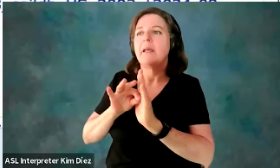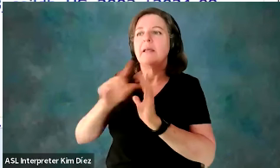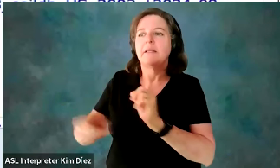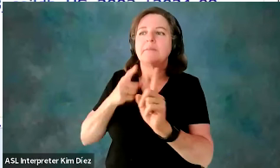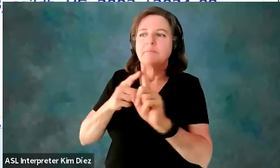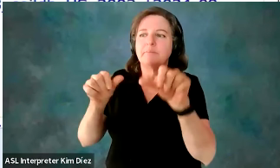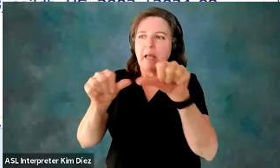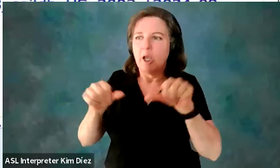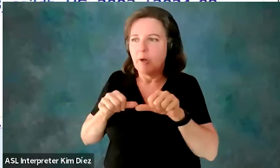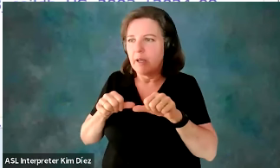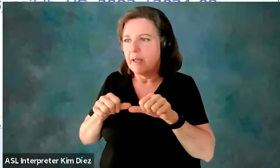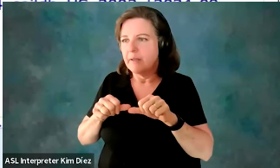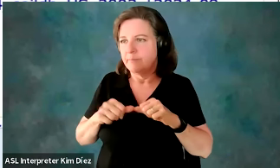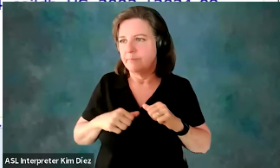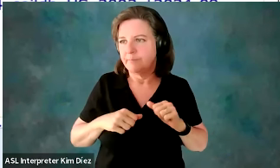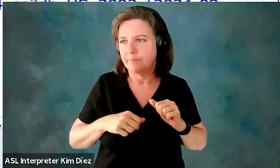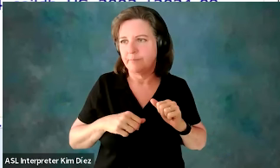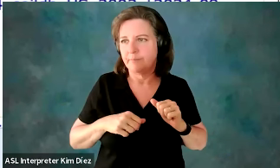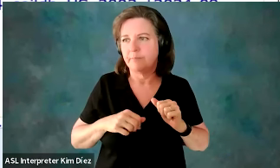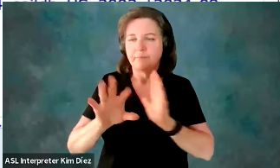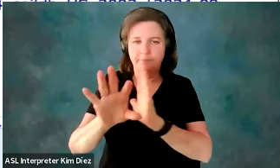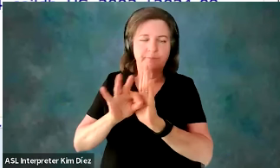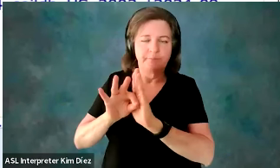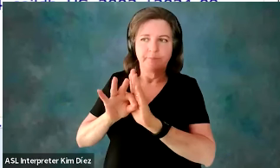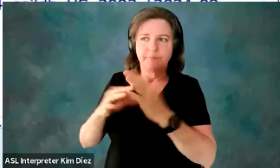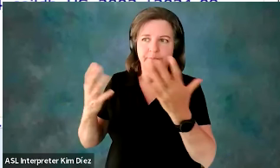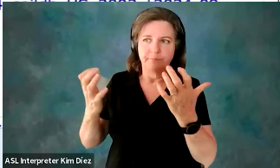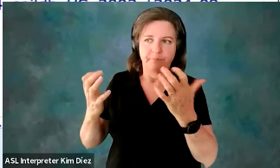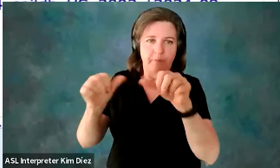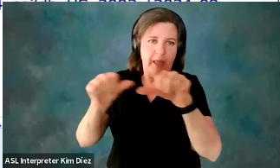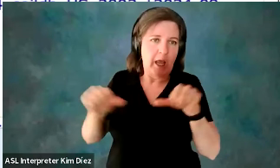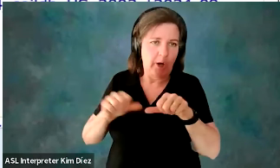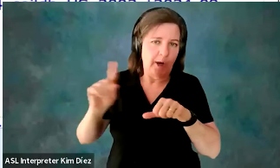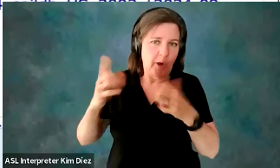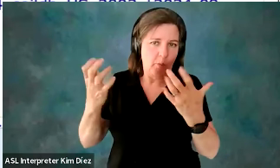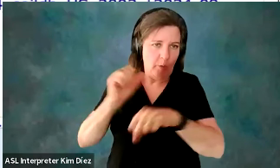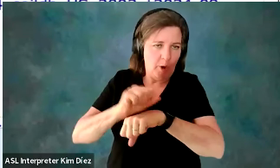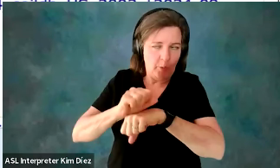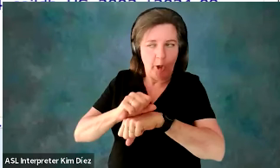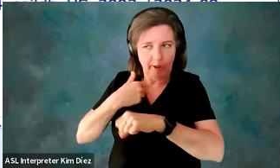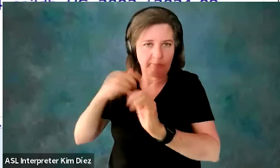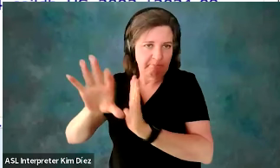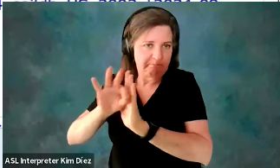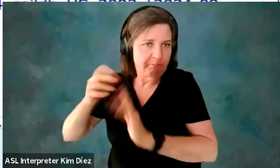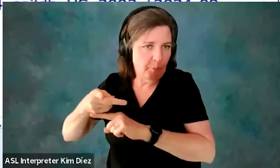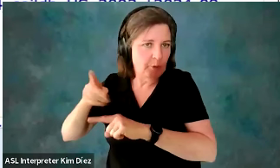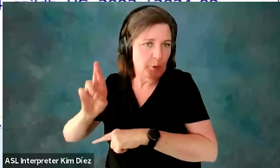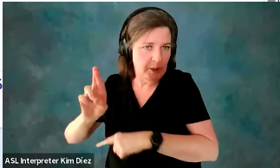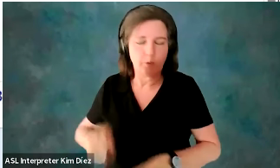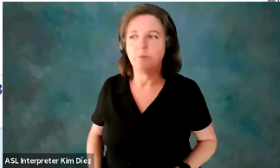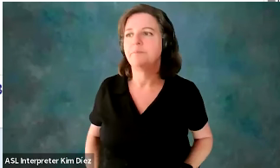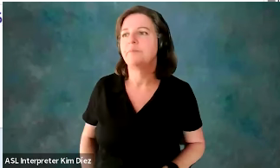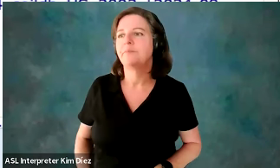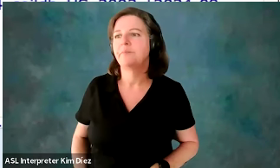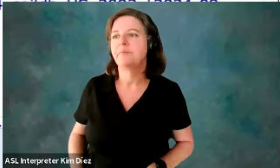area. I'm going to go to the state that I'm going to be working. In this case, I'm going to choose Puerto Rico, and I